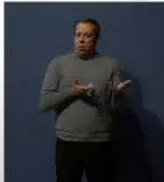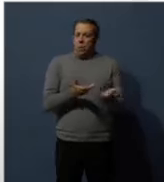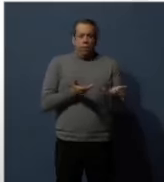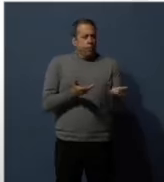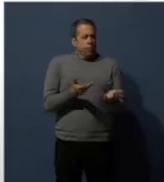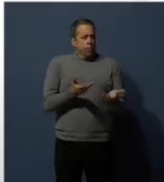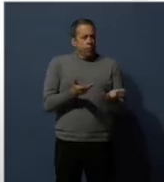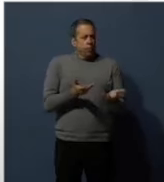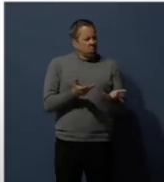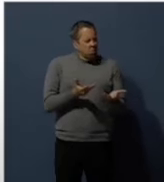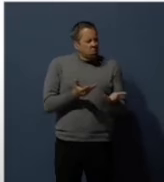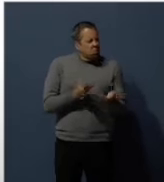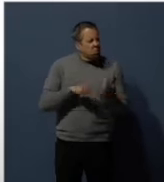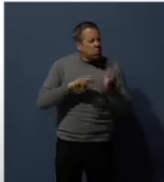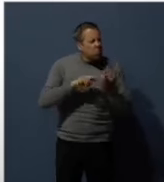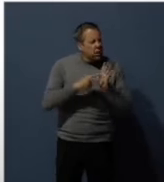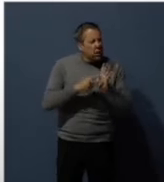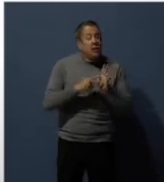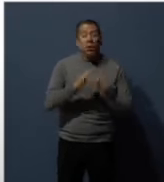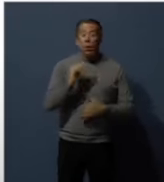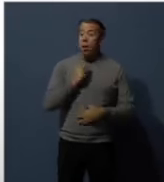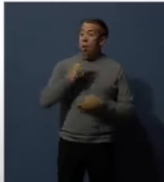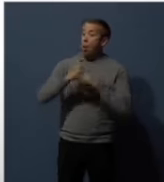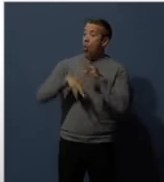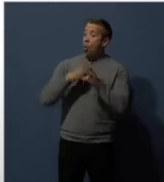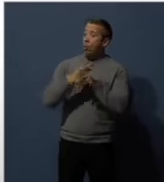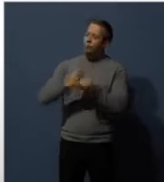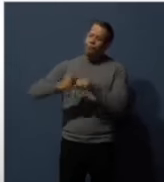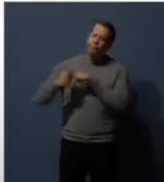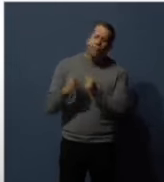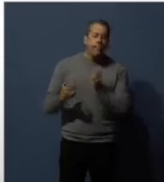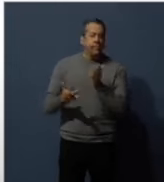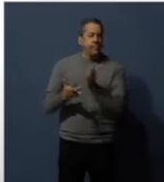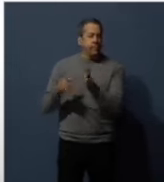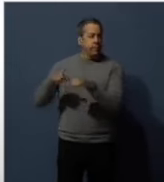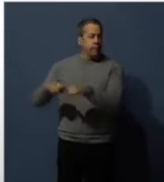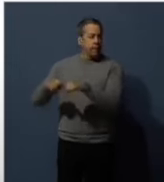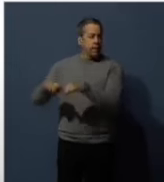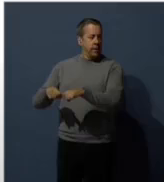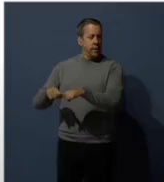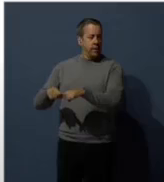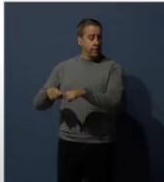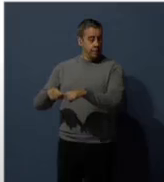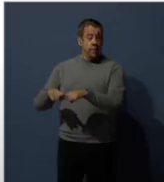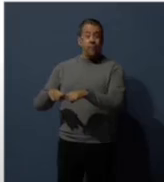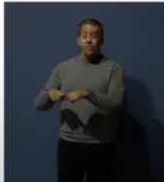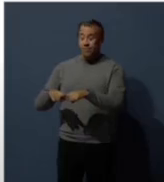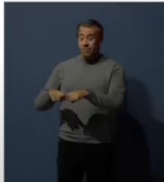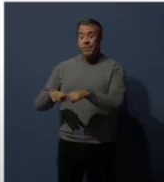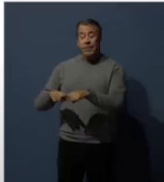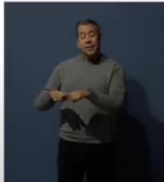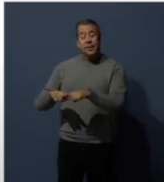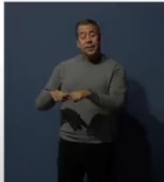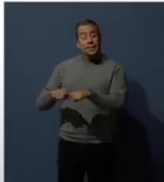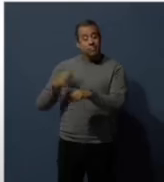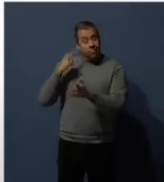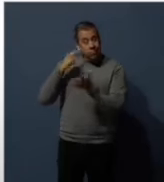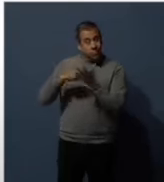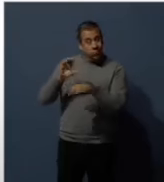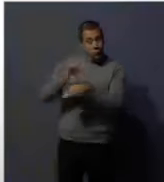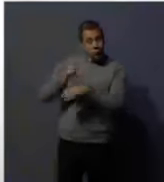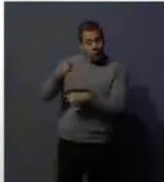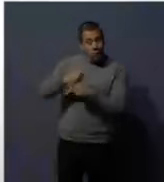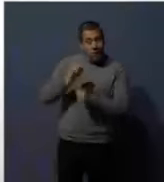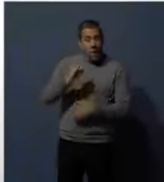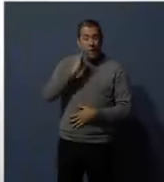living in a digital age. And one of the things we make a mistake of doing, we do this all the time in church, I see it all the time, and I talk to